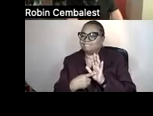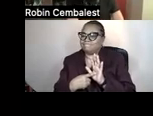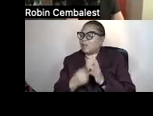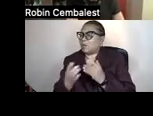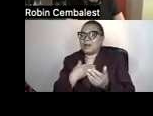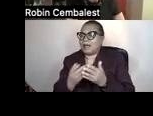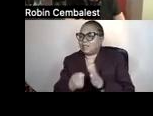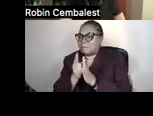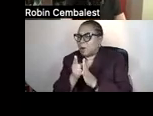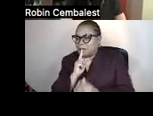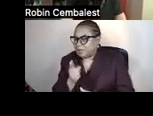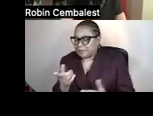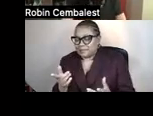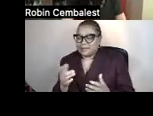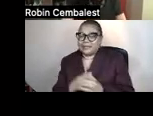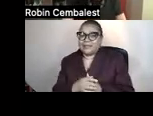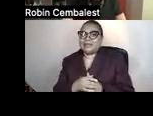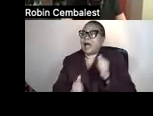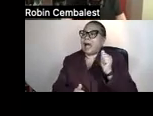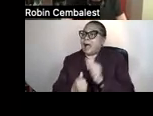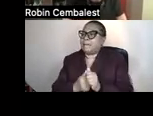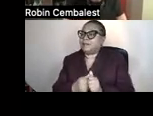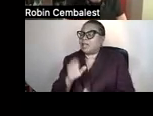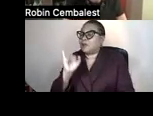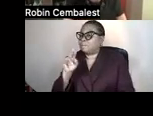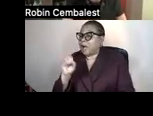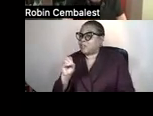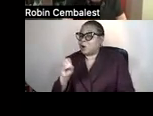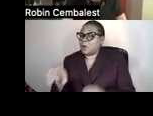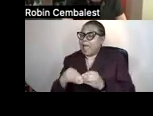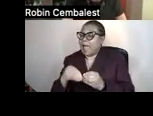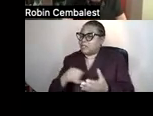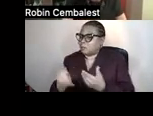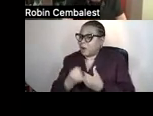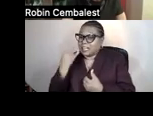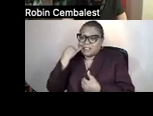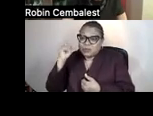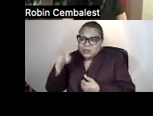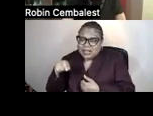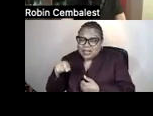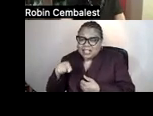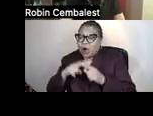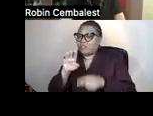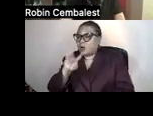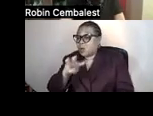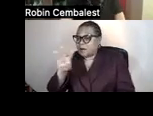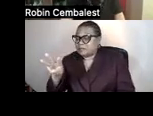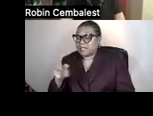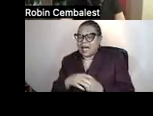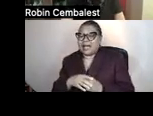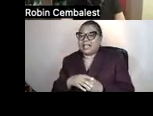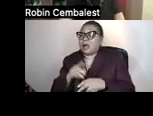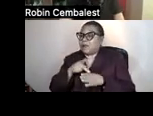whatever the moment is. Update your bio to add your project if you need to on your website,